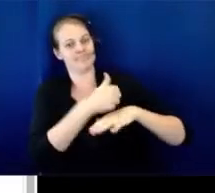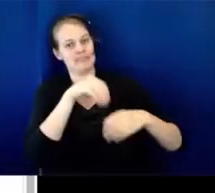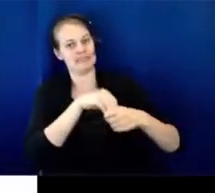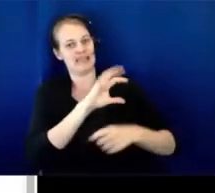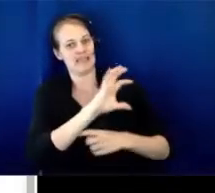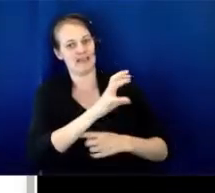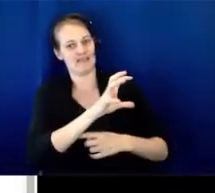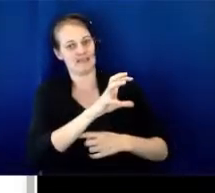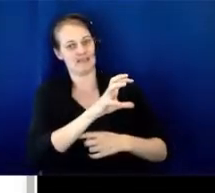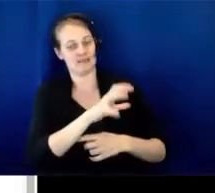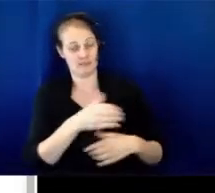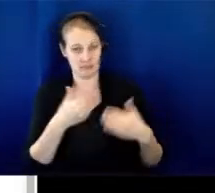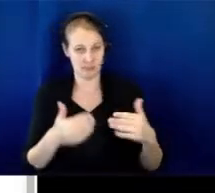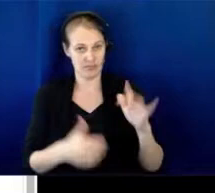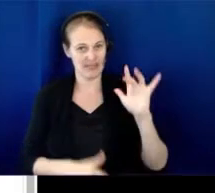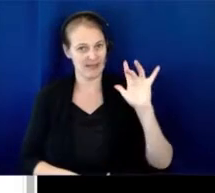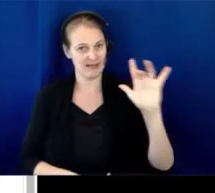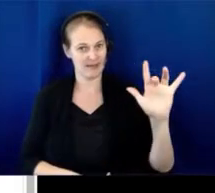click Panopto,